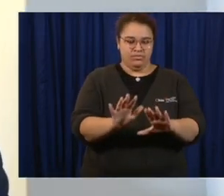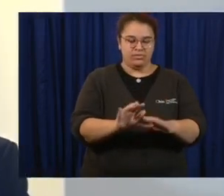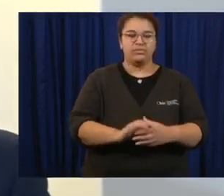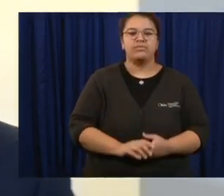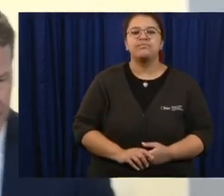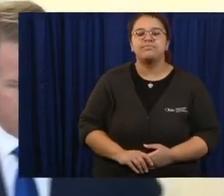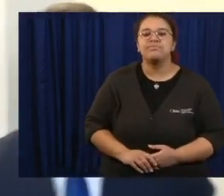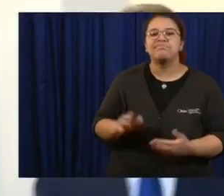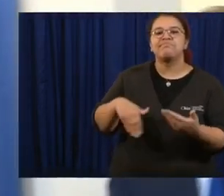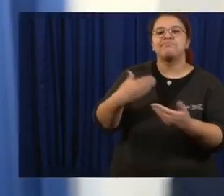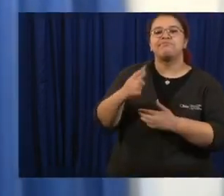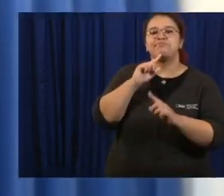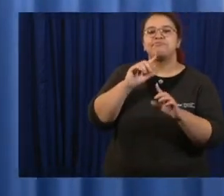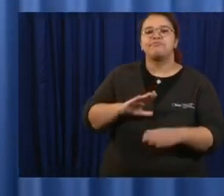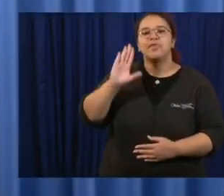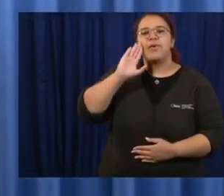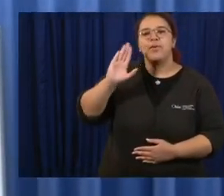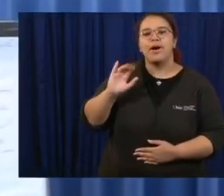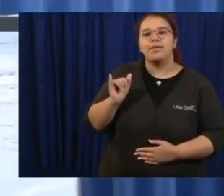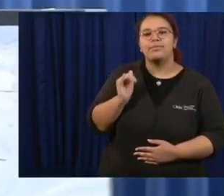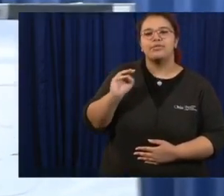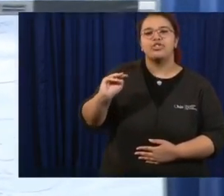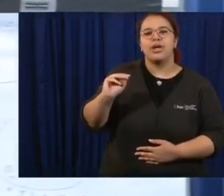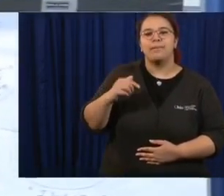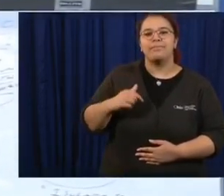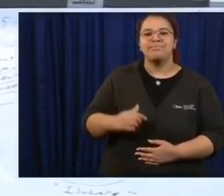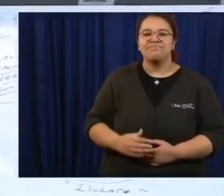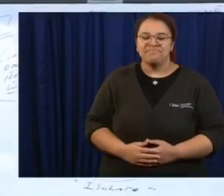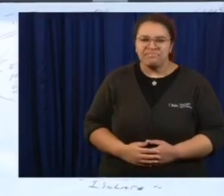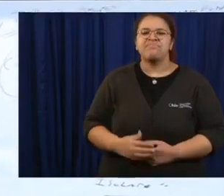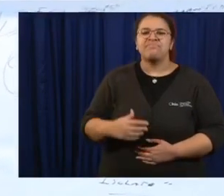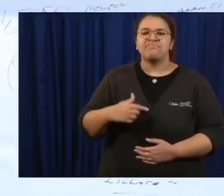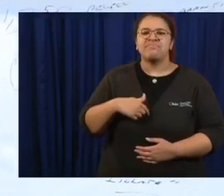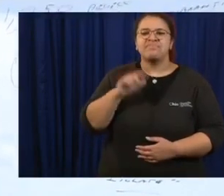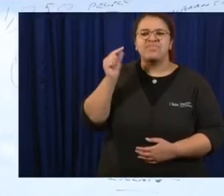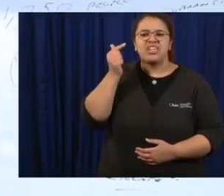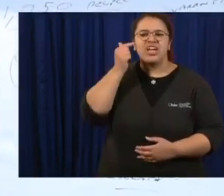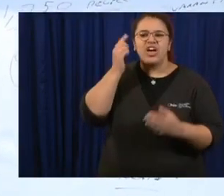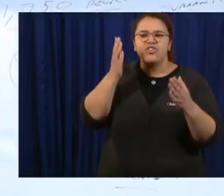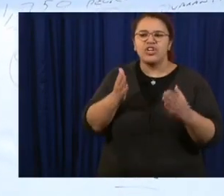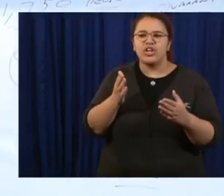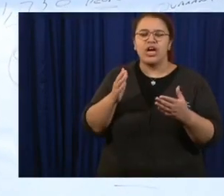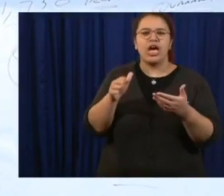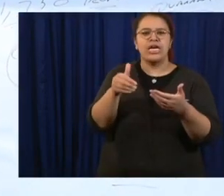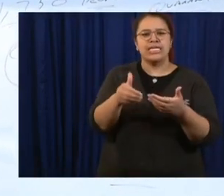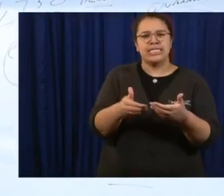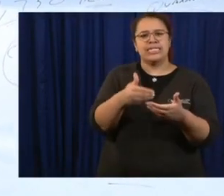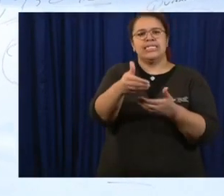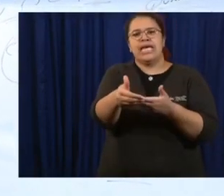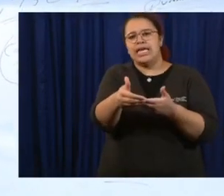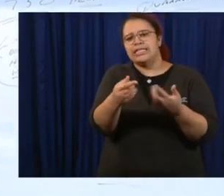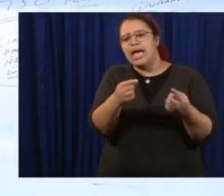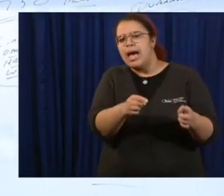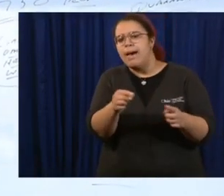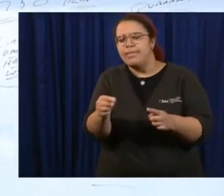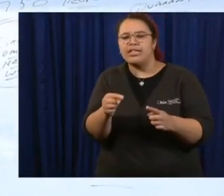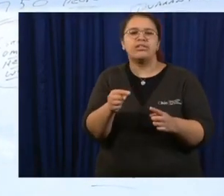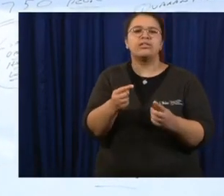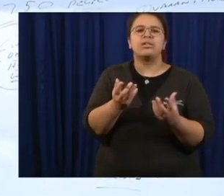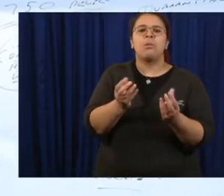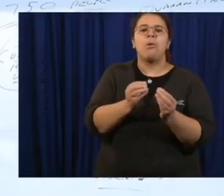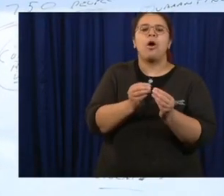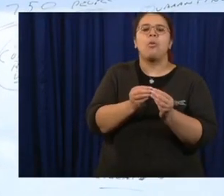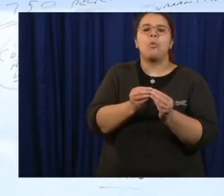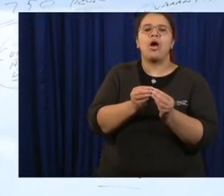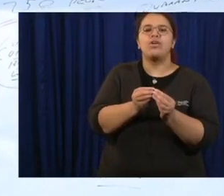Thank you. Jim Oddie from WHIO TV. Governor, could you give us a preview of what's coming on Monday? So many people are still asking us about the status of the